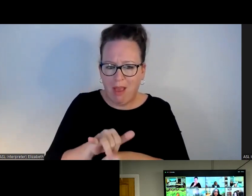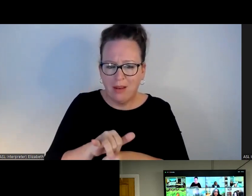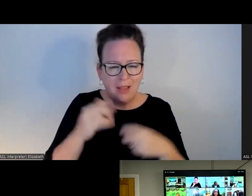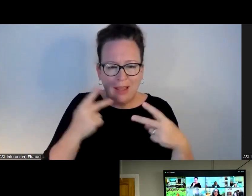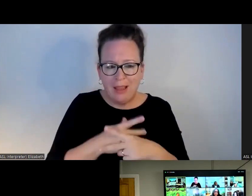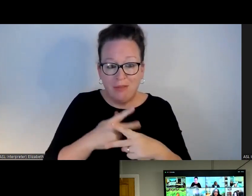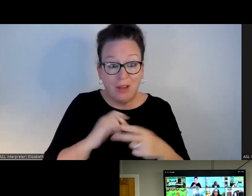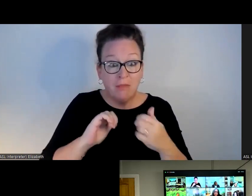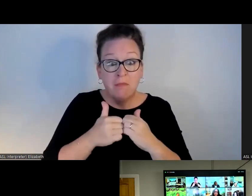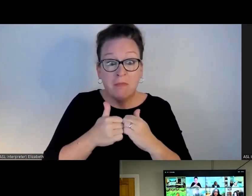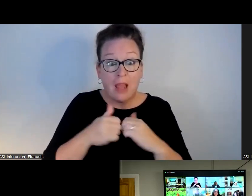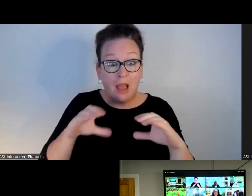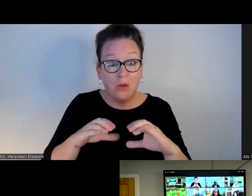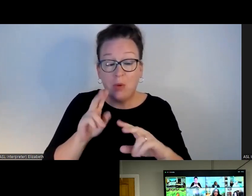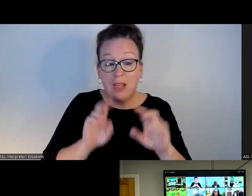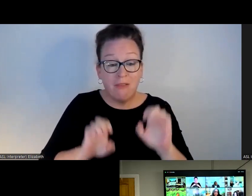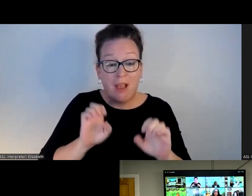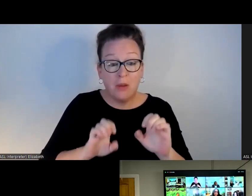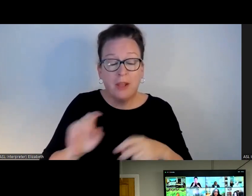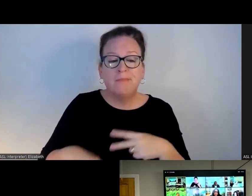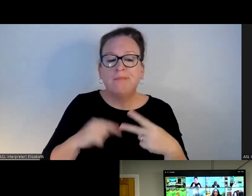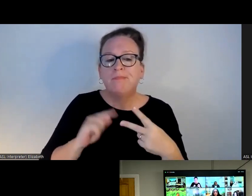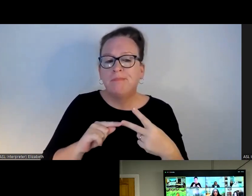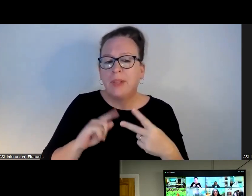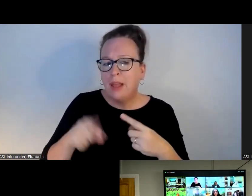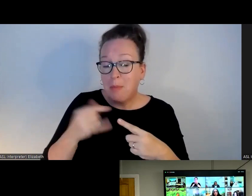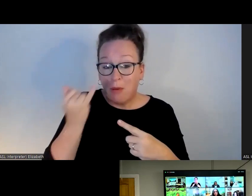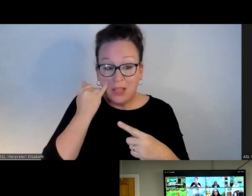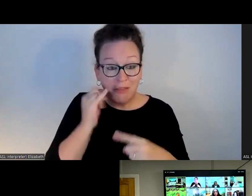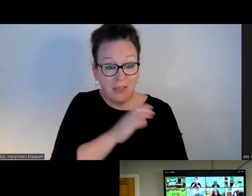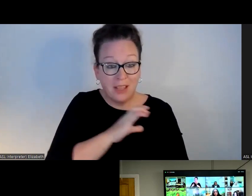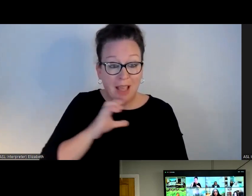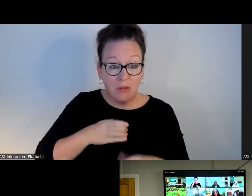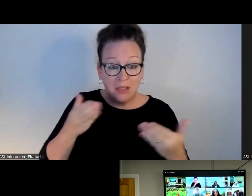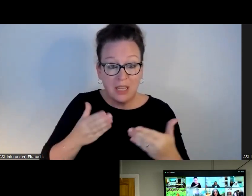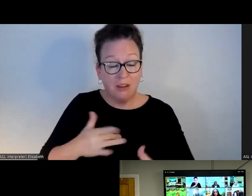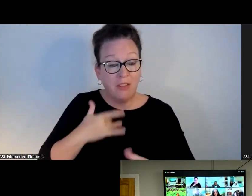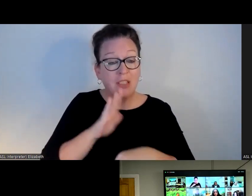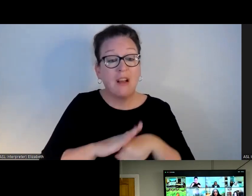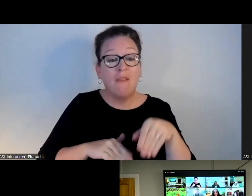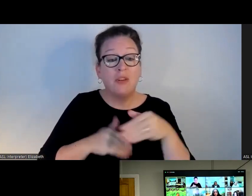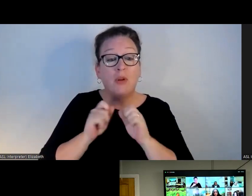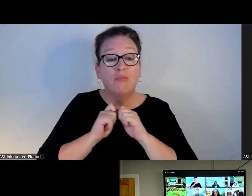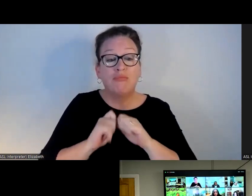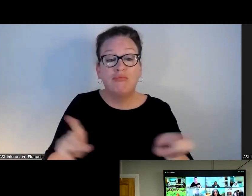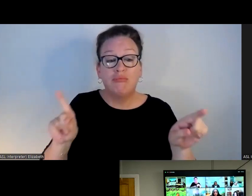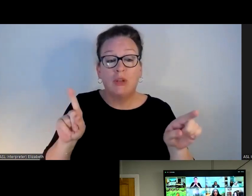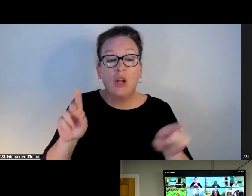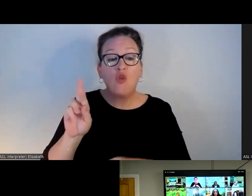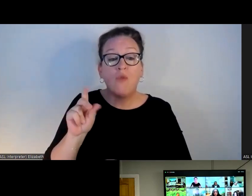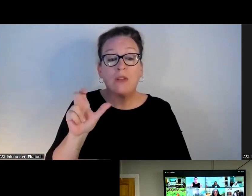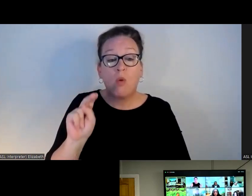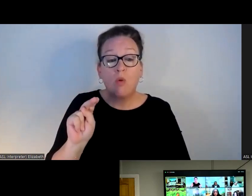that. On the question about whether the council feels comfortable issuing a statement or resolution affirming